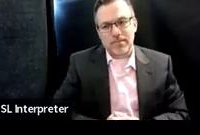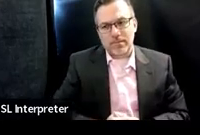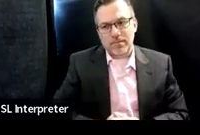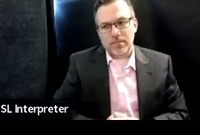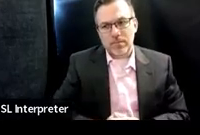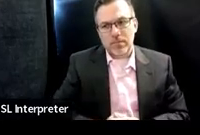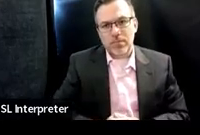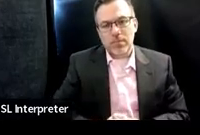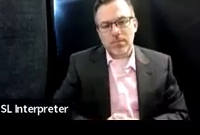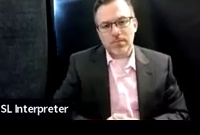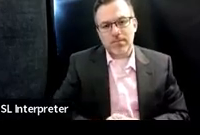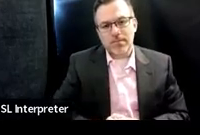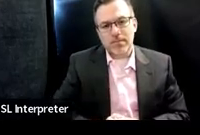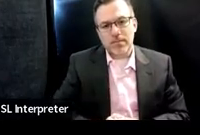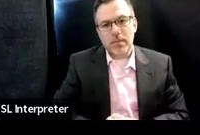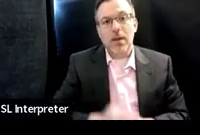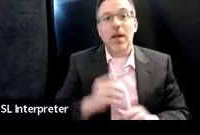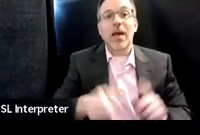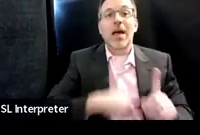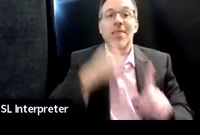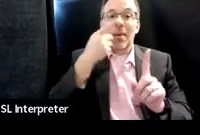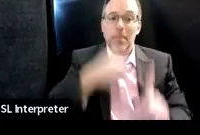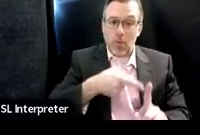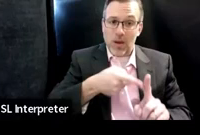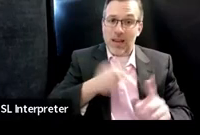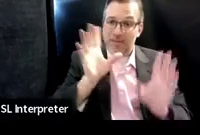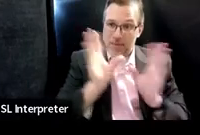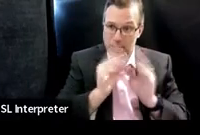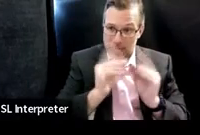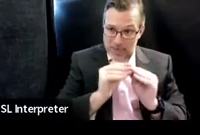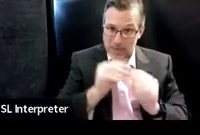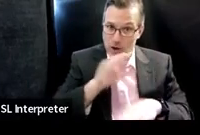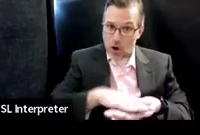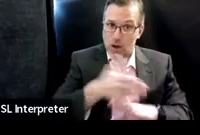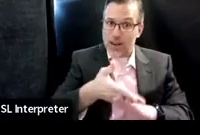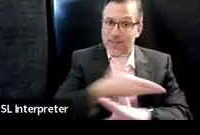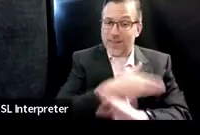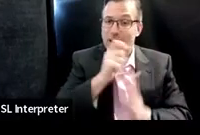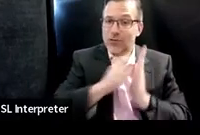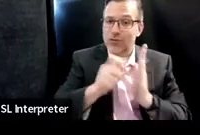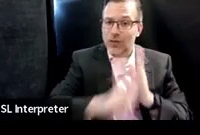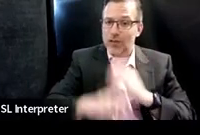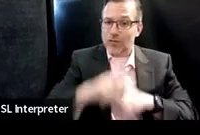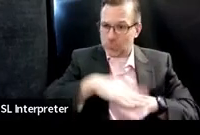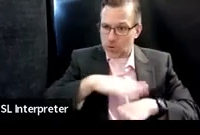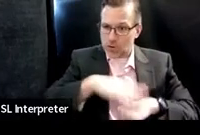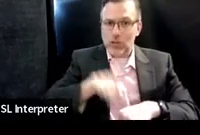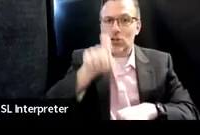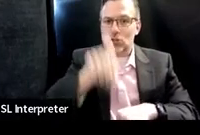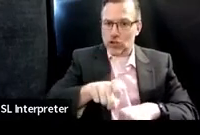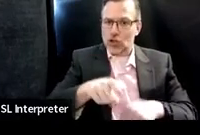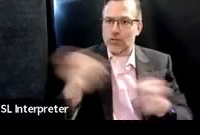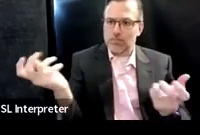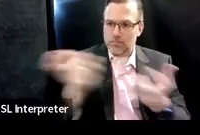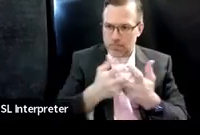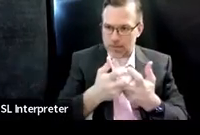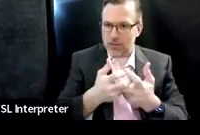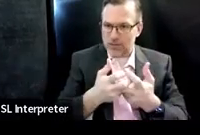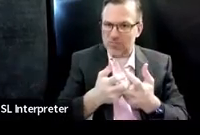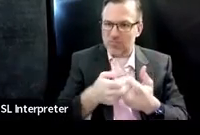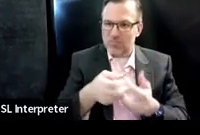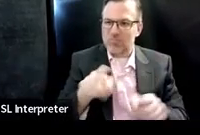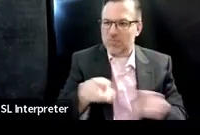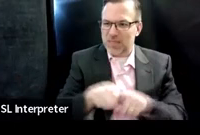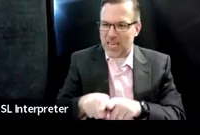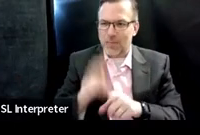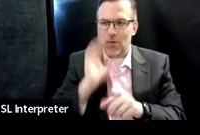All right, and so the purpose of the meeting on the advanced written notice should have alignment with the written notice that you'll be filling out later as